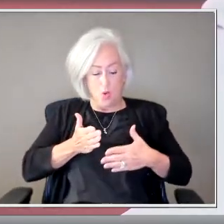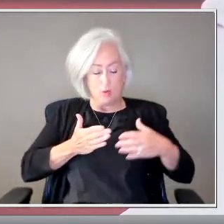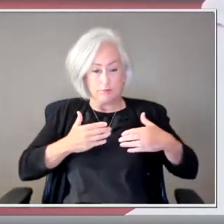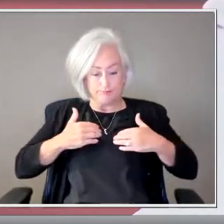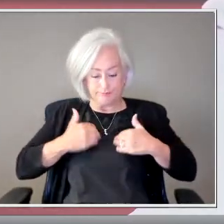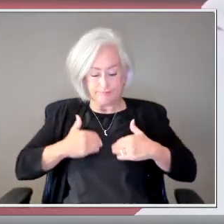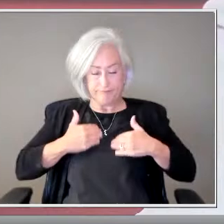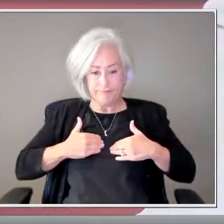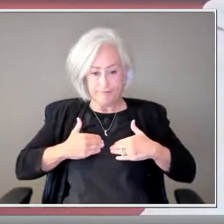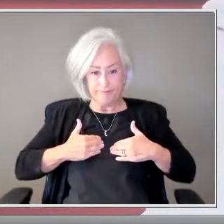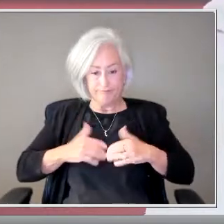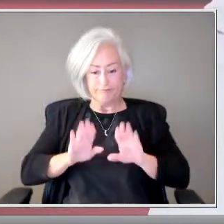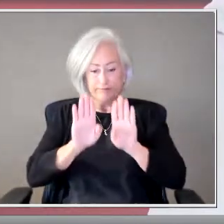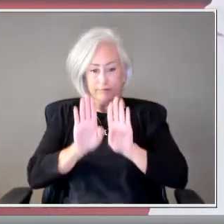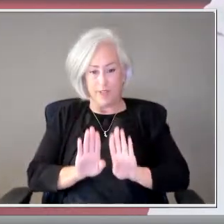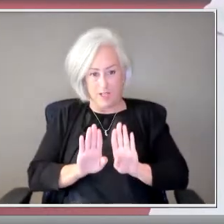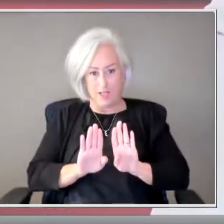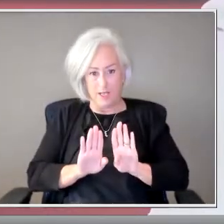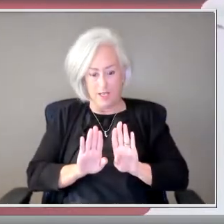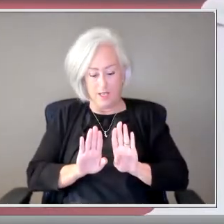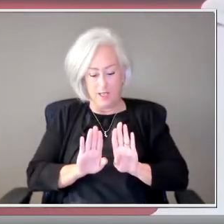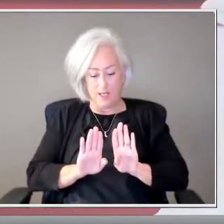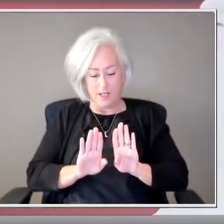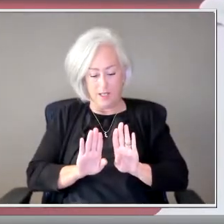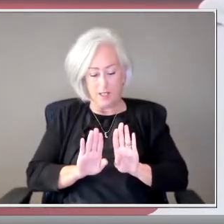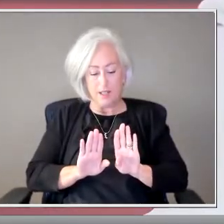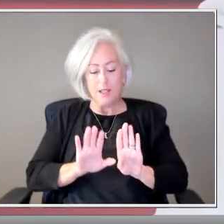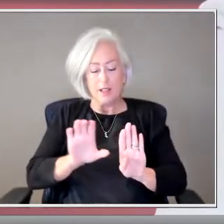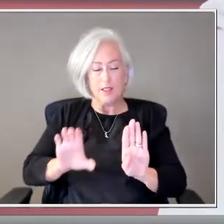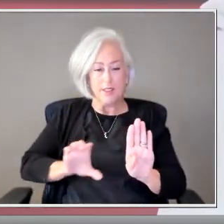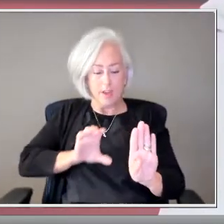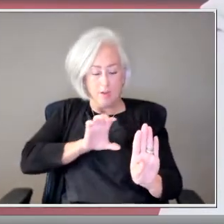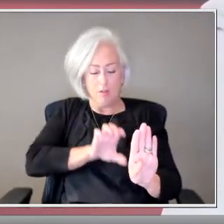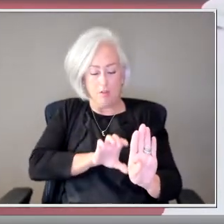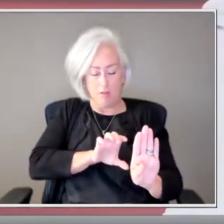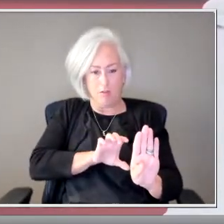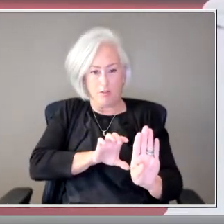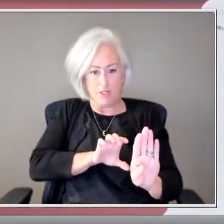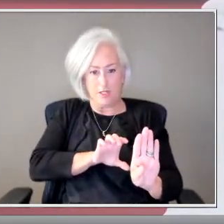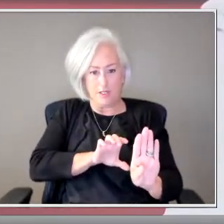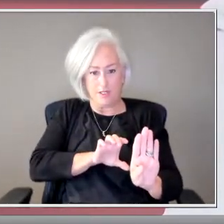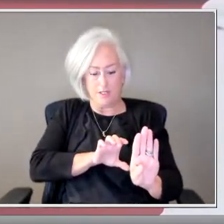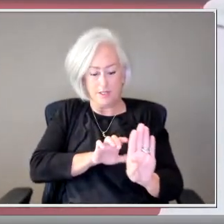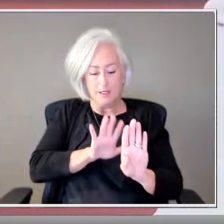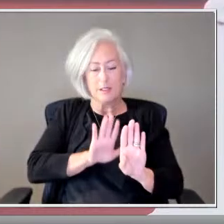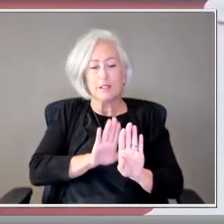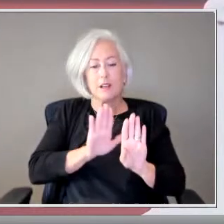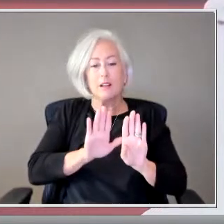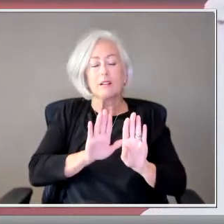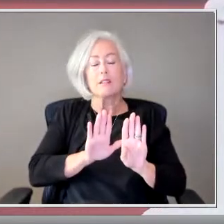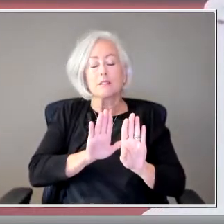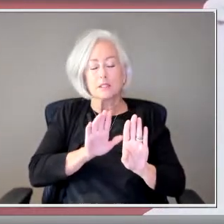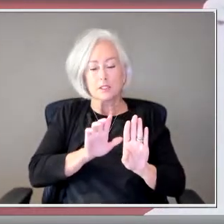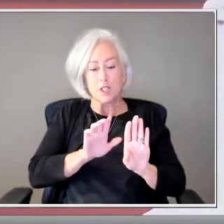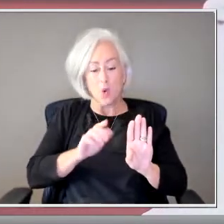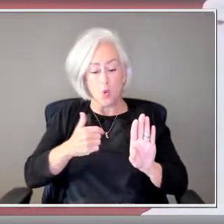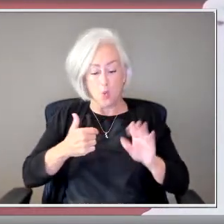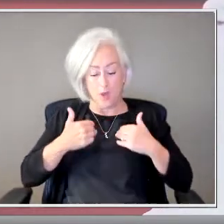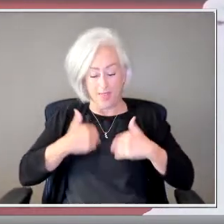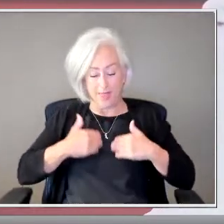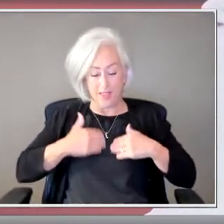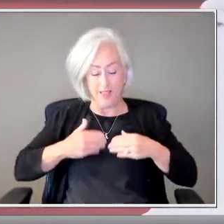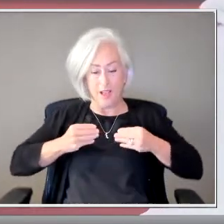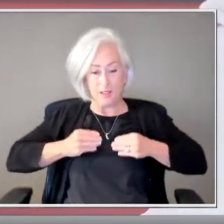front, the heart kind of sits in the curve from the back, so they're all in the same neighborhood. But when that lung tissue expands,